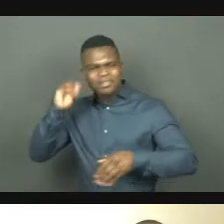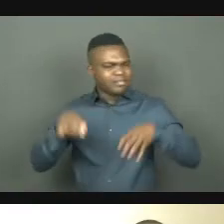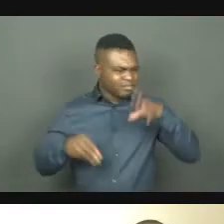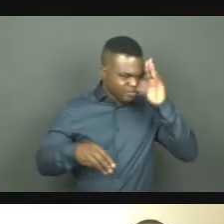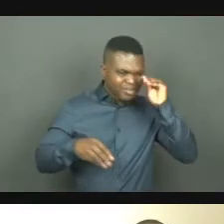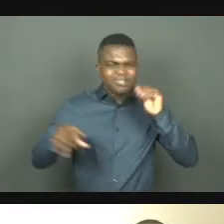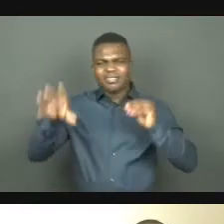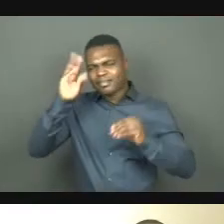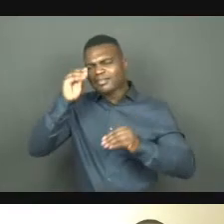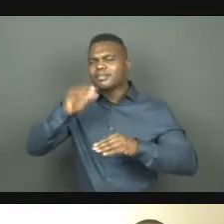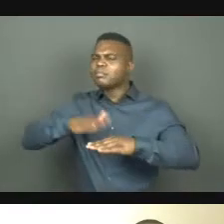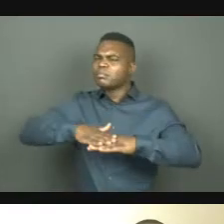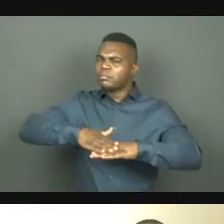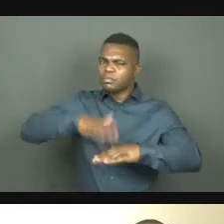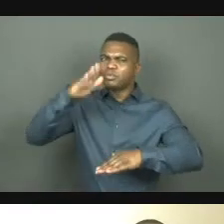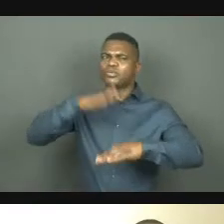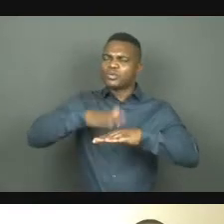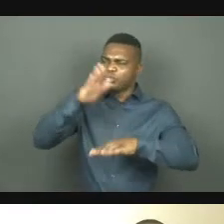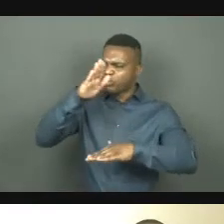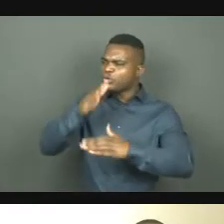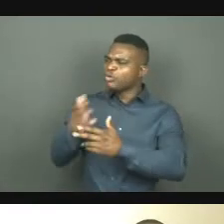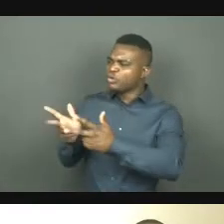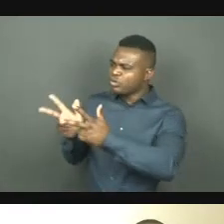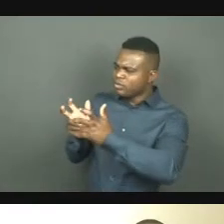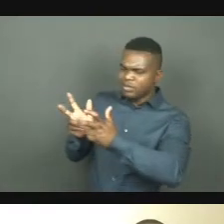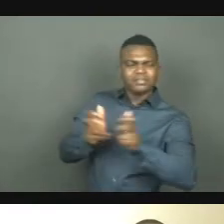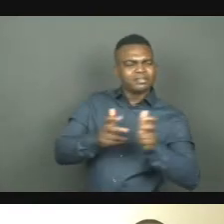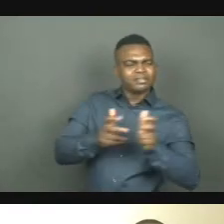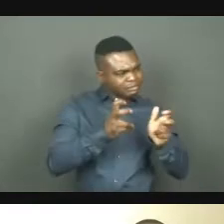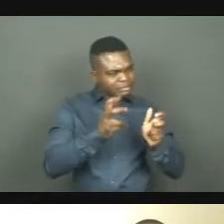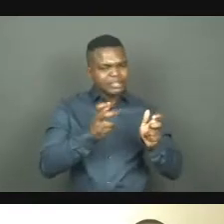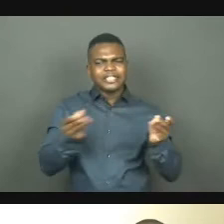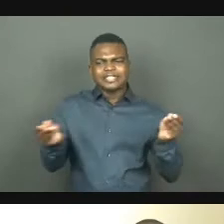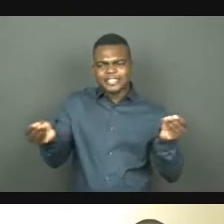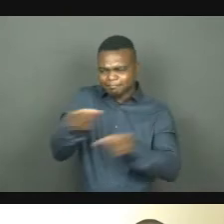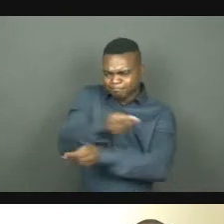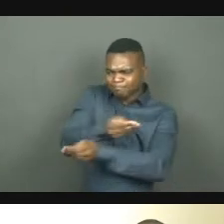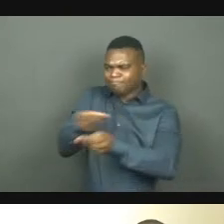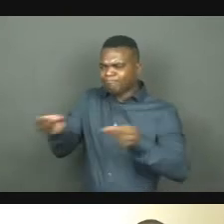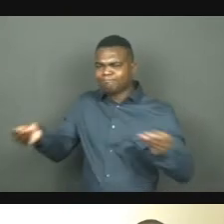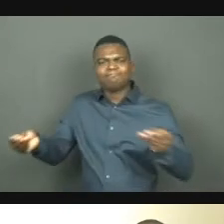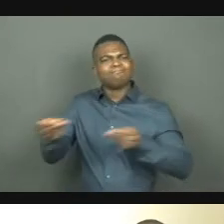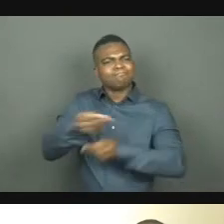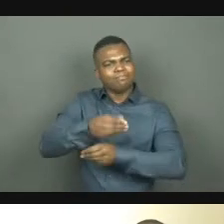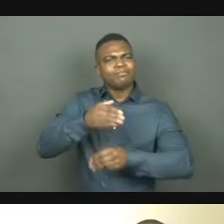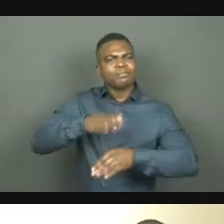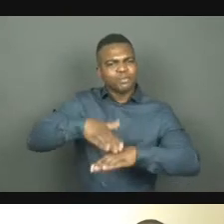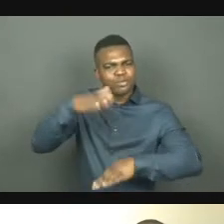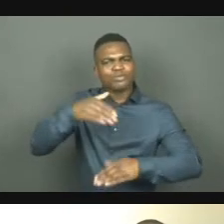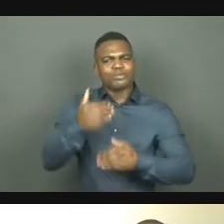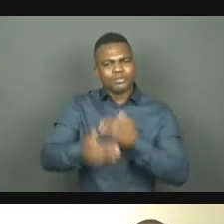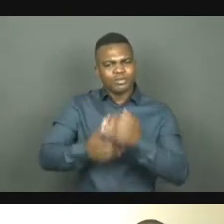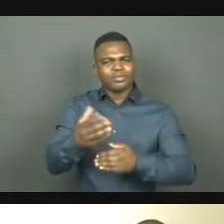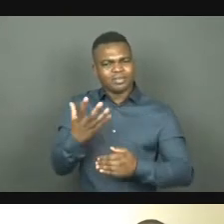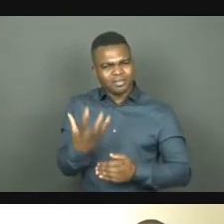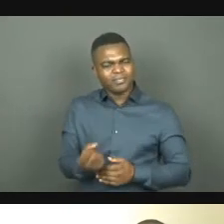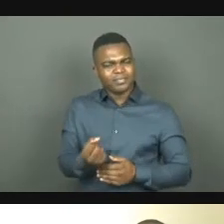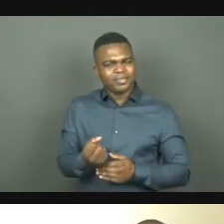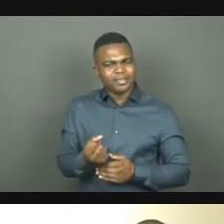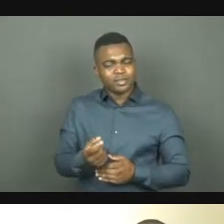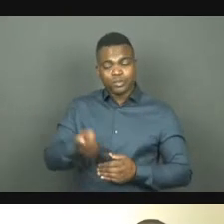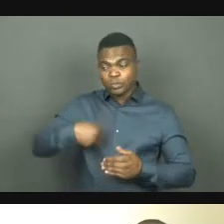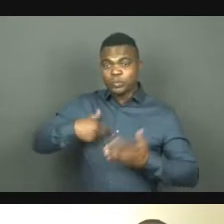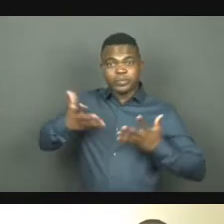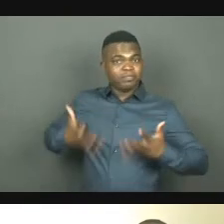other characteristics get tacked onto the end of long lists of marginalised groups, who are then supposedly, consulted